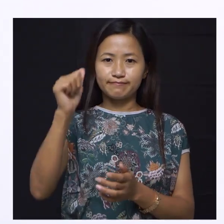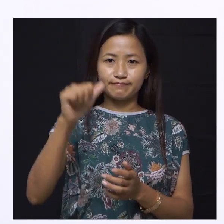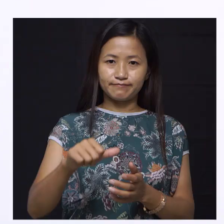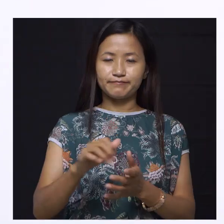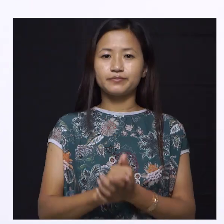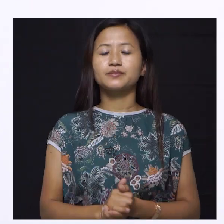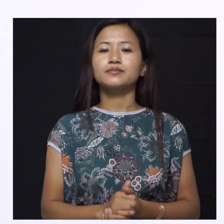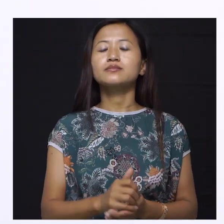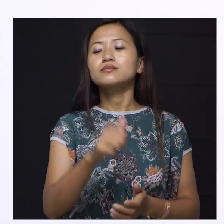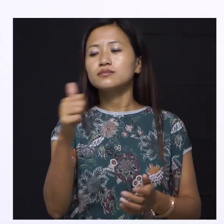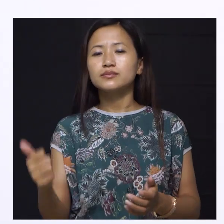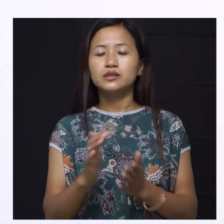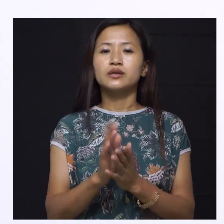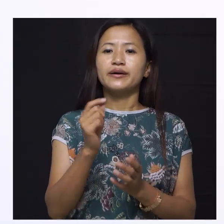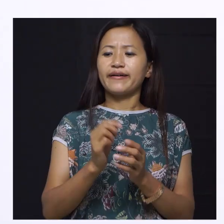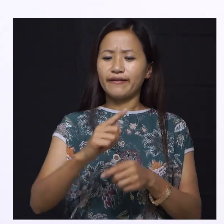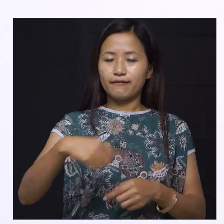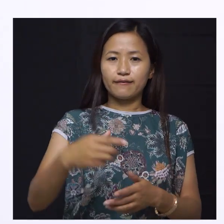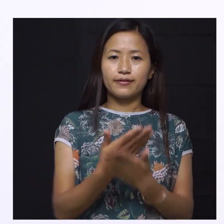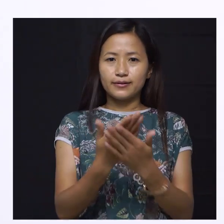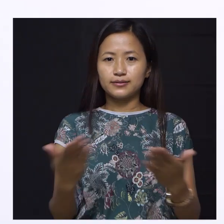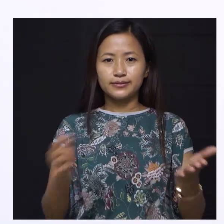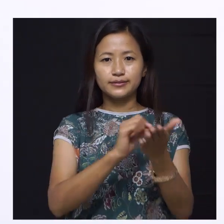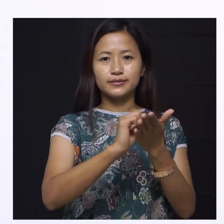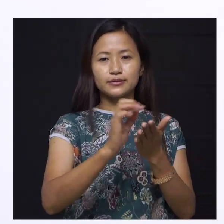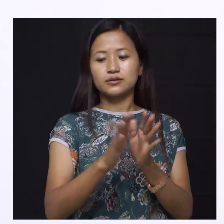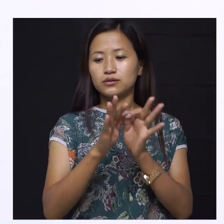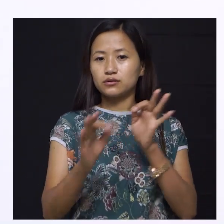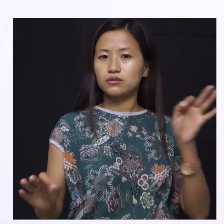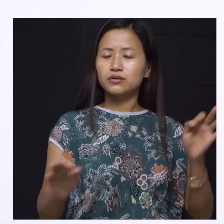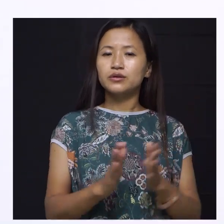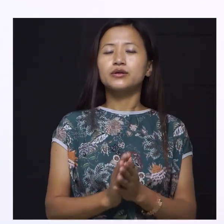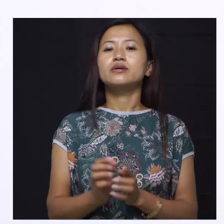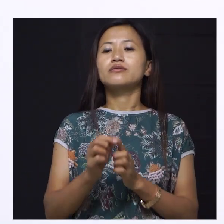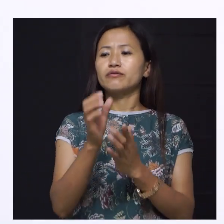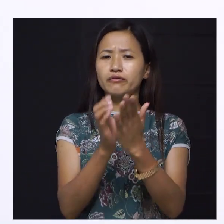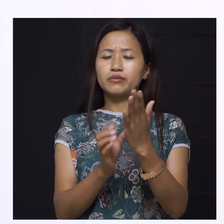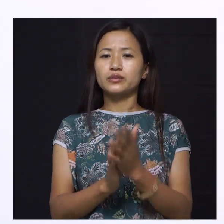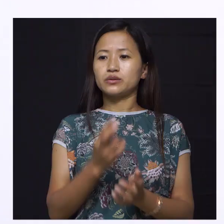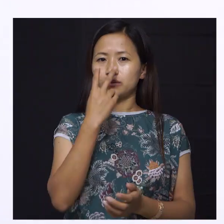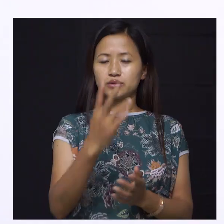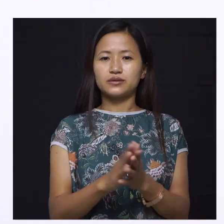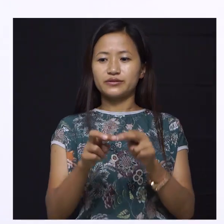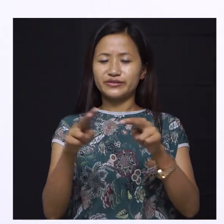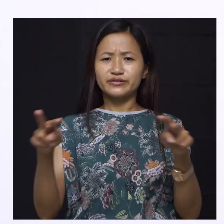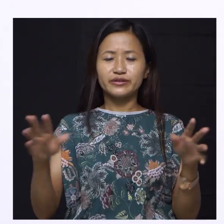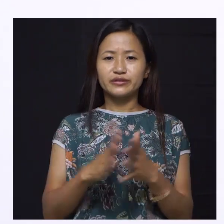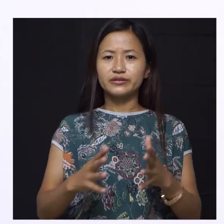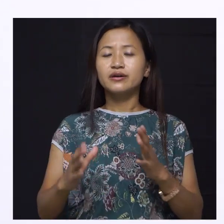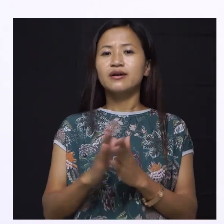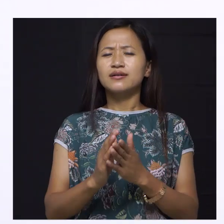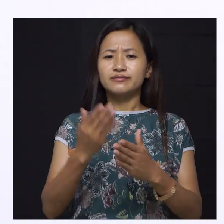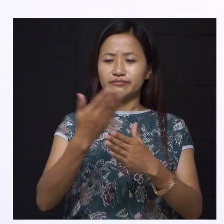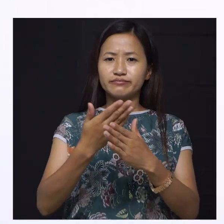the chapters, we know that everything is written in a story form, but in drama we see that different characters interact